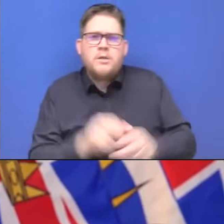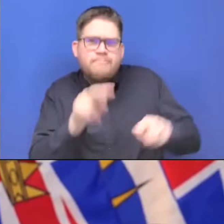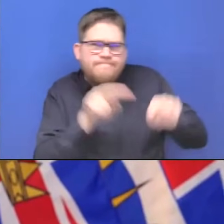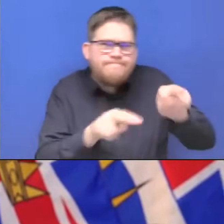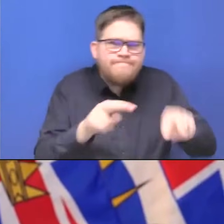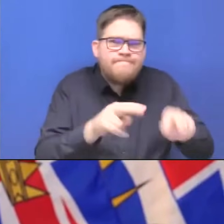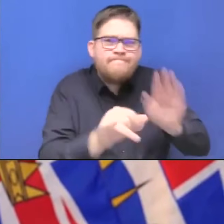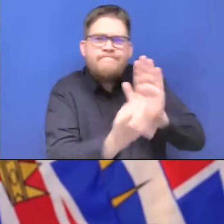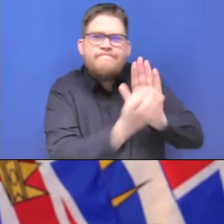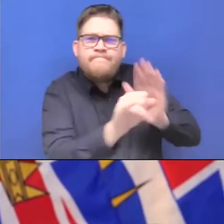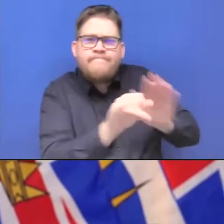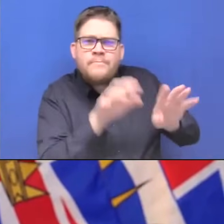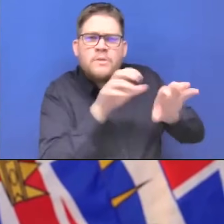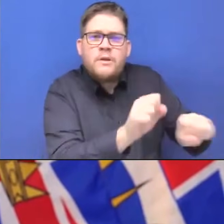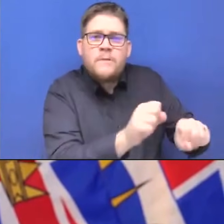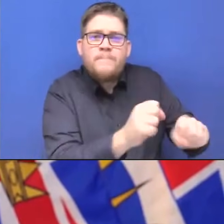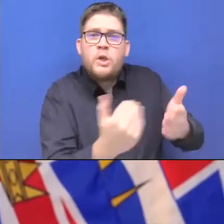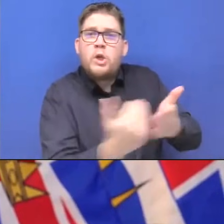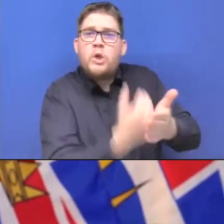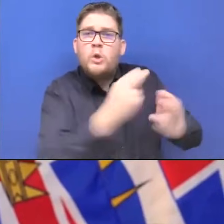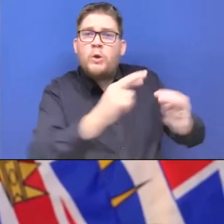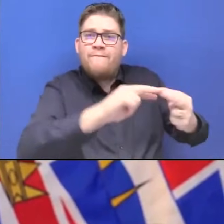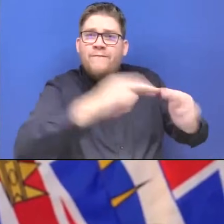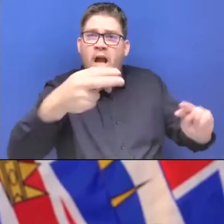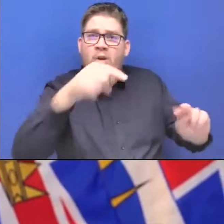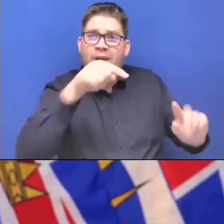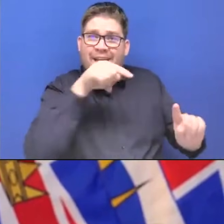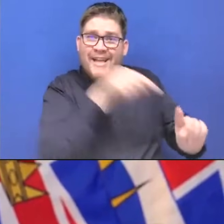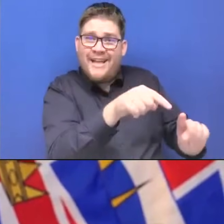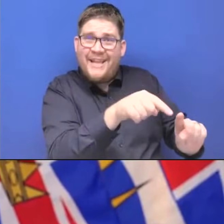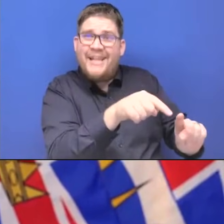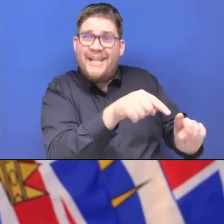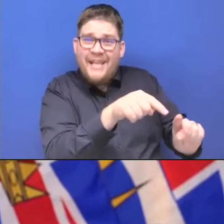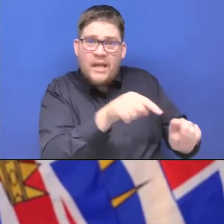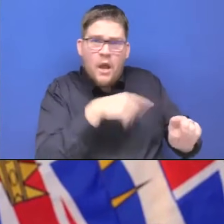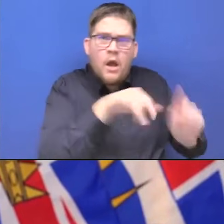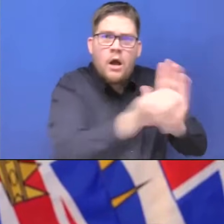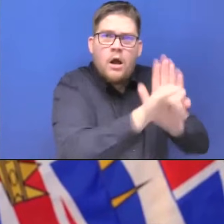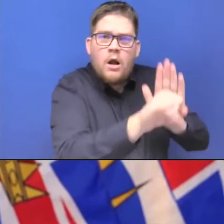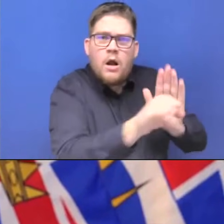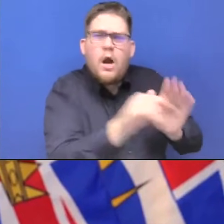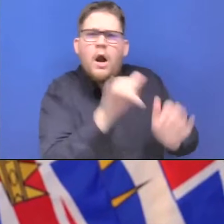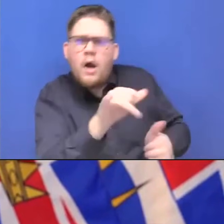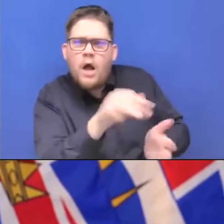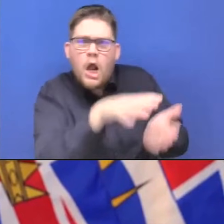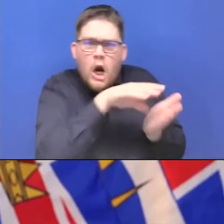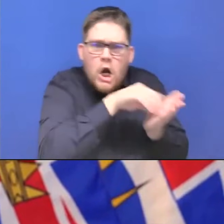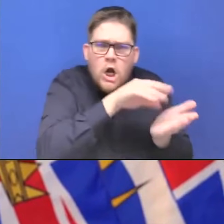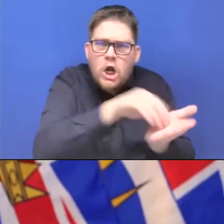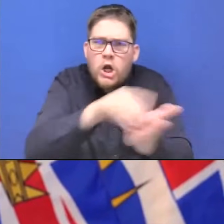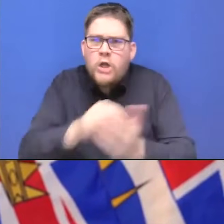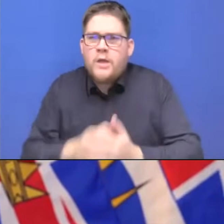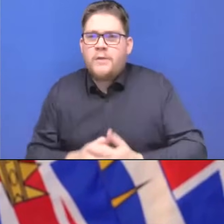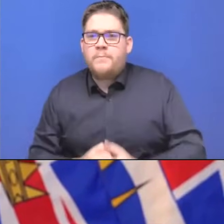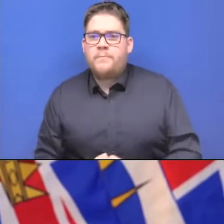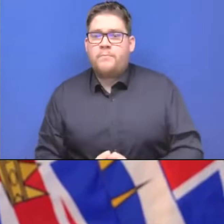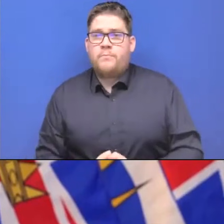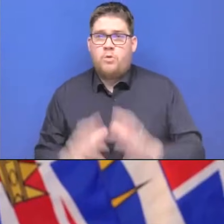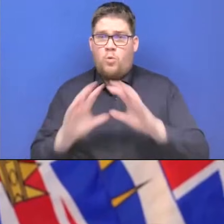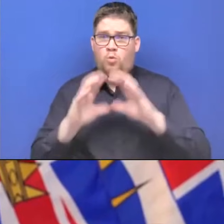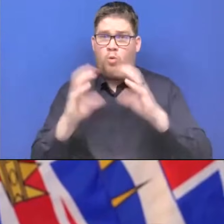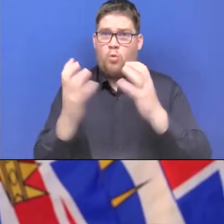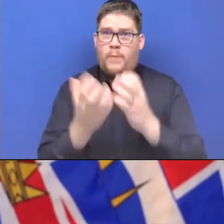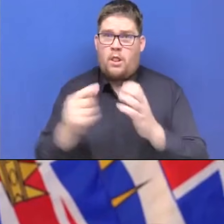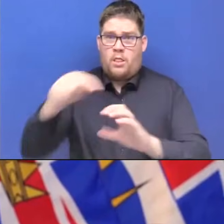have protection across the globe before we can all be safe from this pandemic. And finally, of course, looking